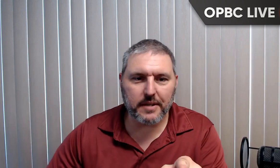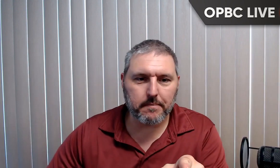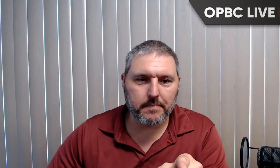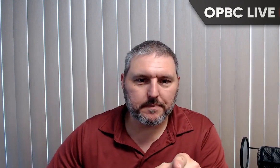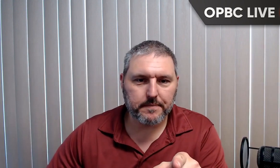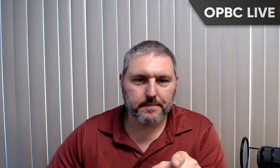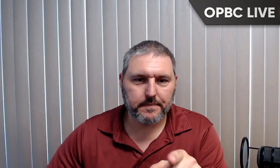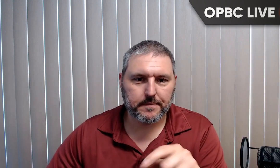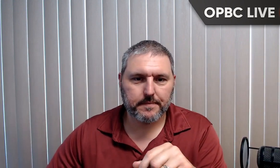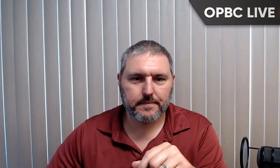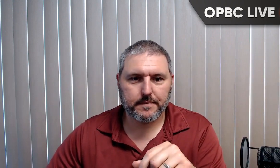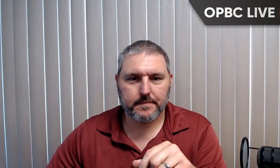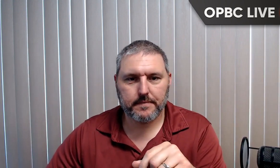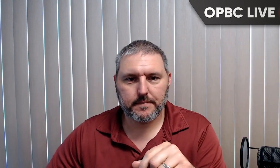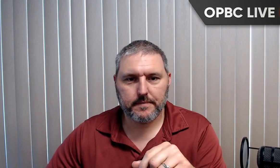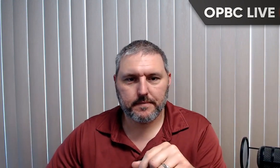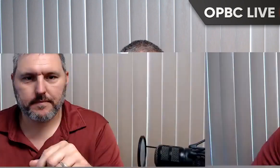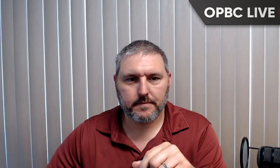Watch him.